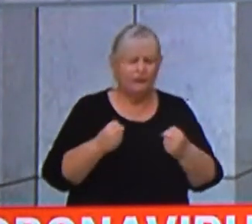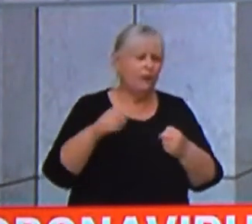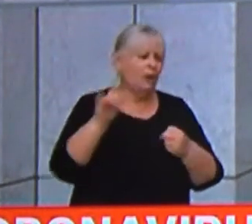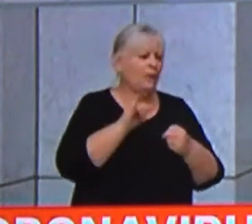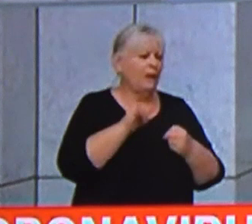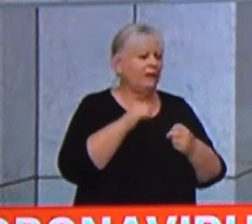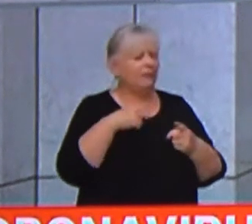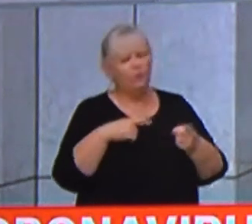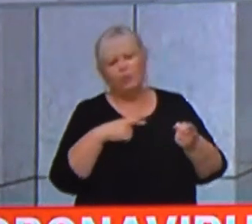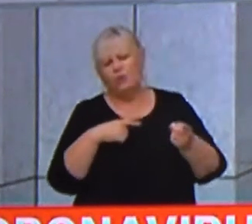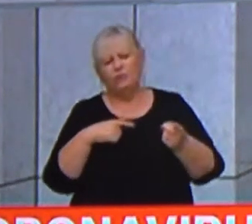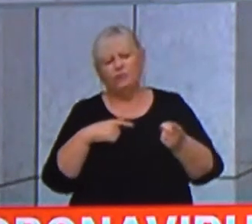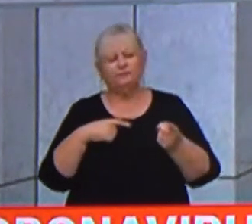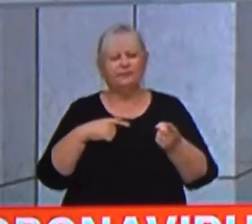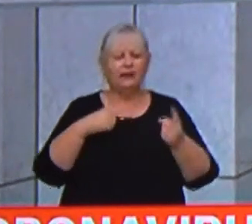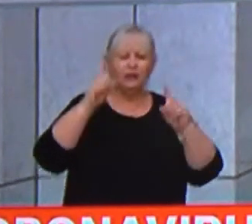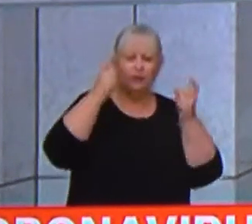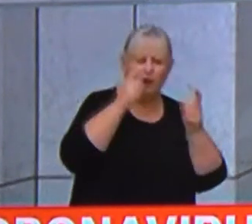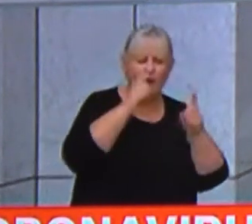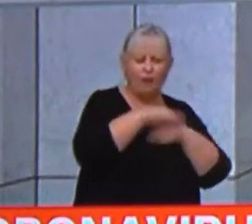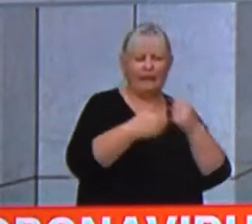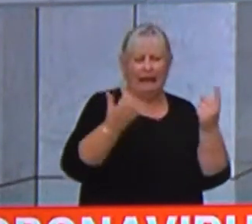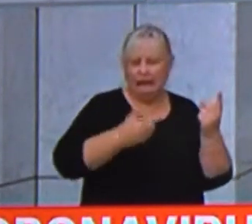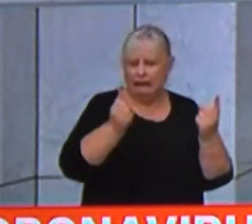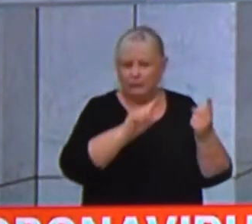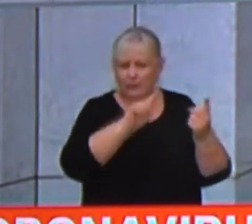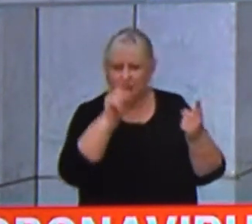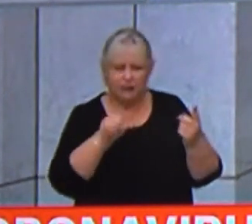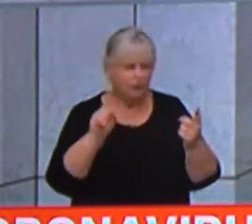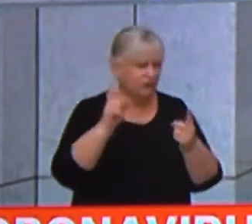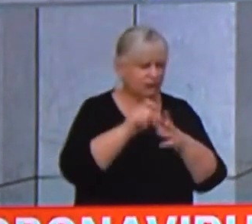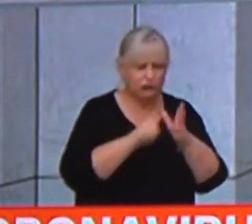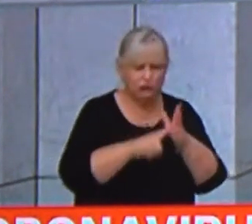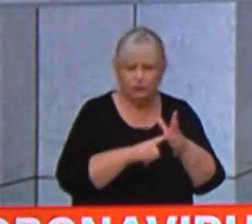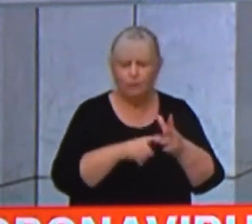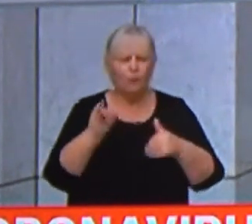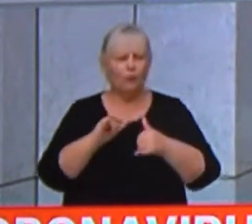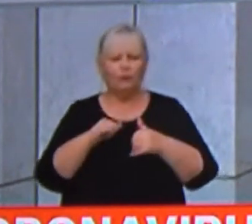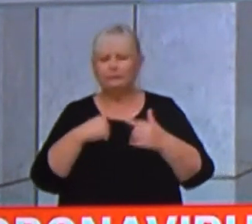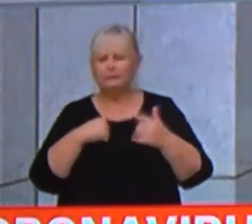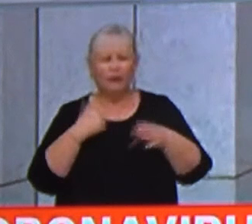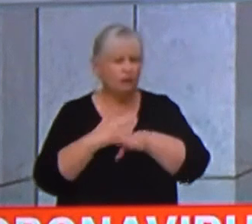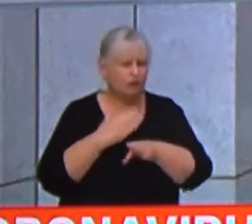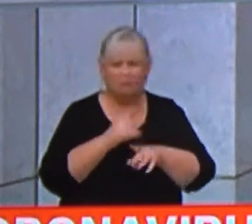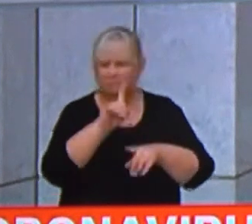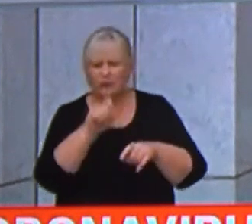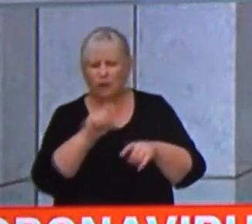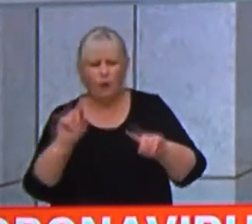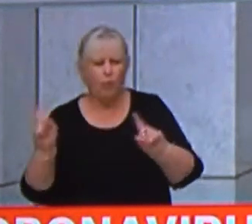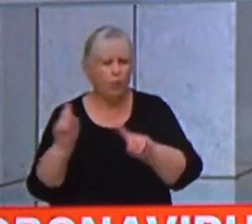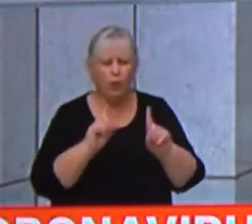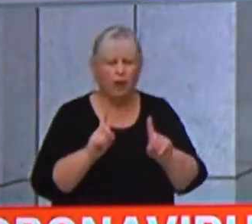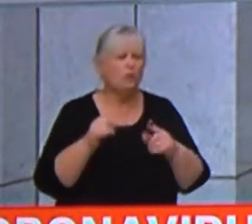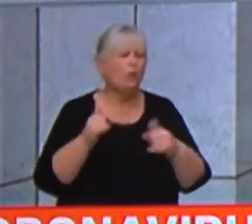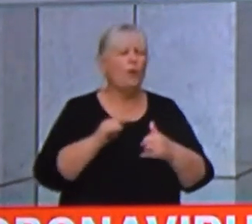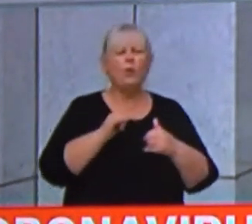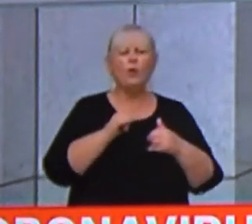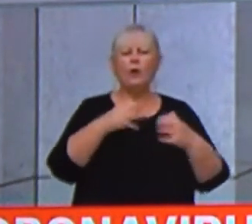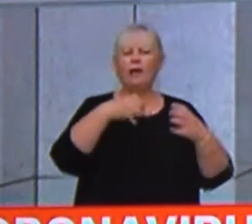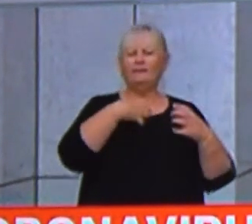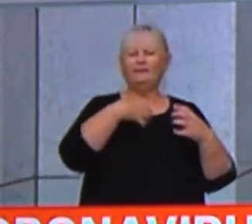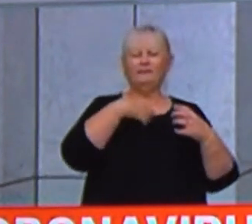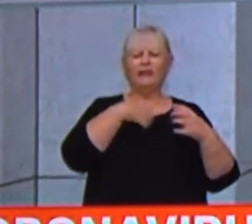of capacity through Centrelink and other government services, that was fairly quickly overwhelmed. And so we're learning from that and ensuring that the measures